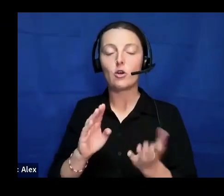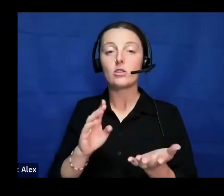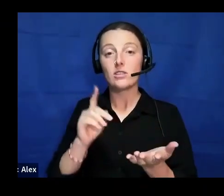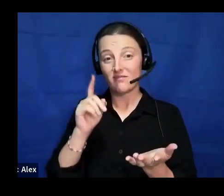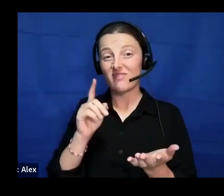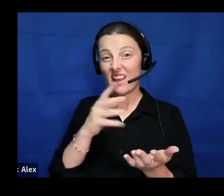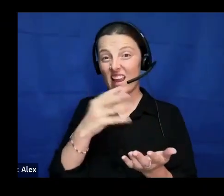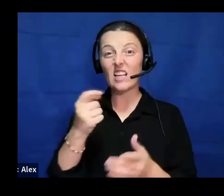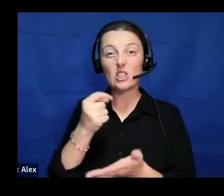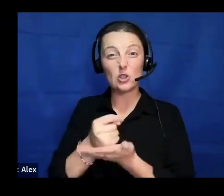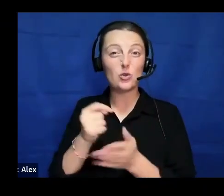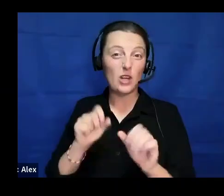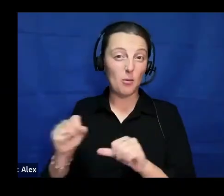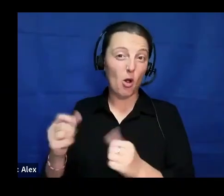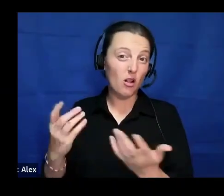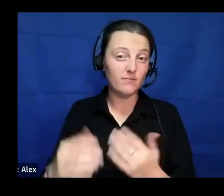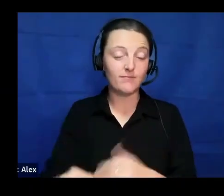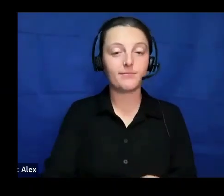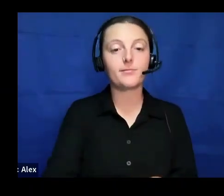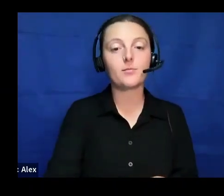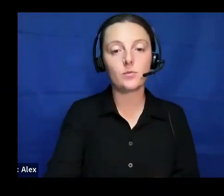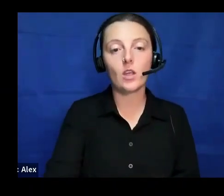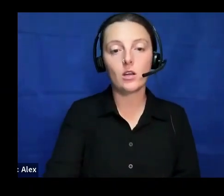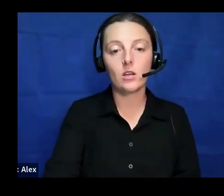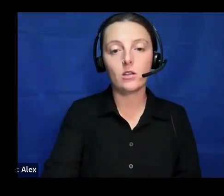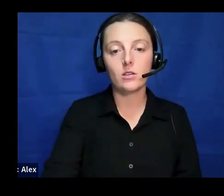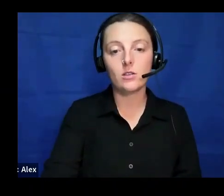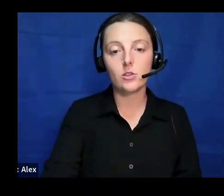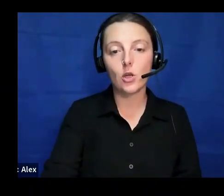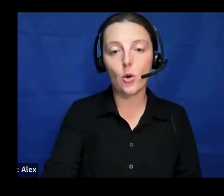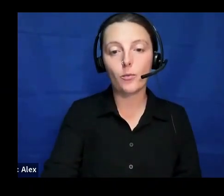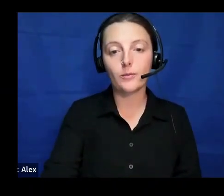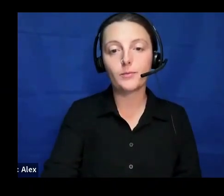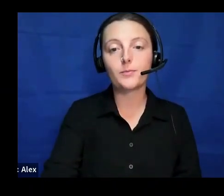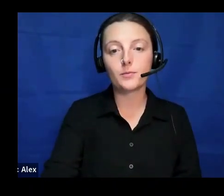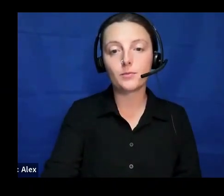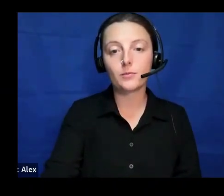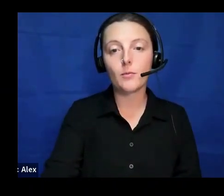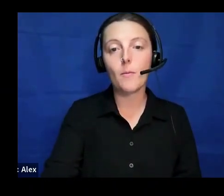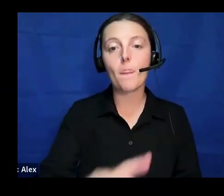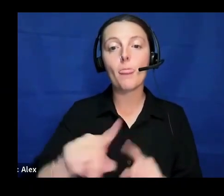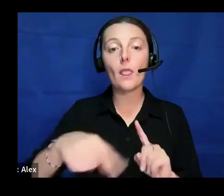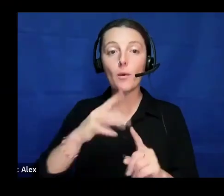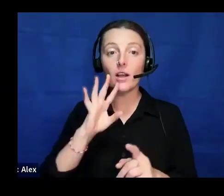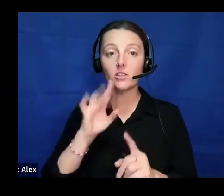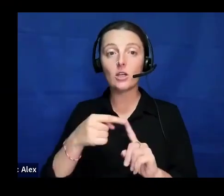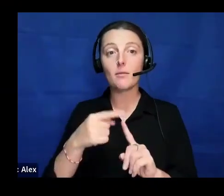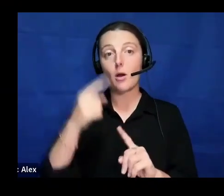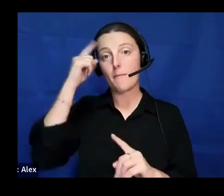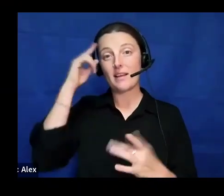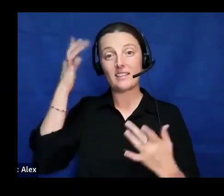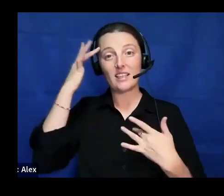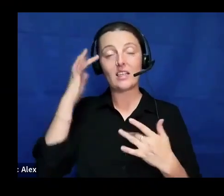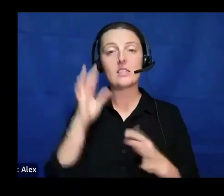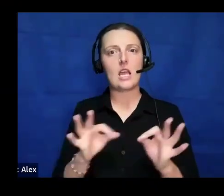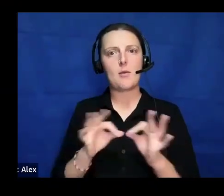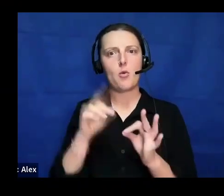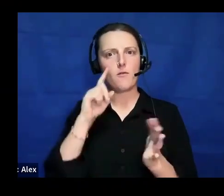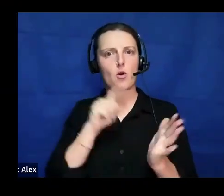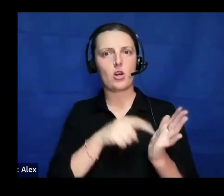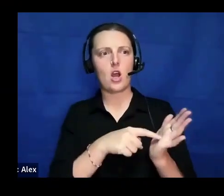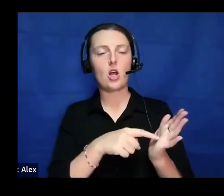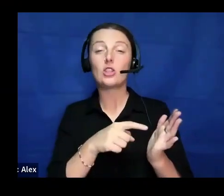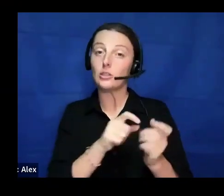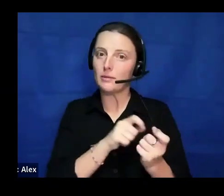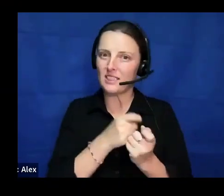So, when talking about mental illness, it is important to acknowledge, in particular with older adults, that they often